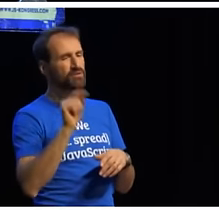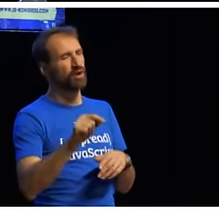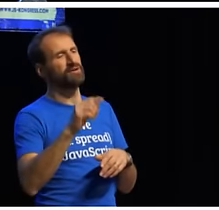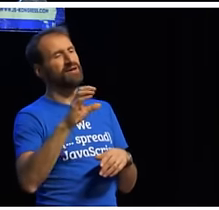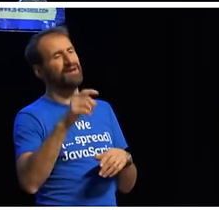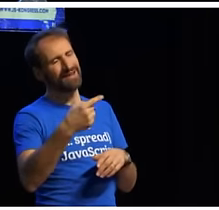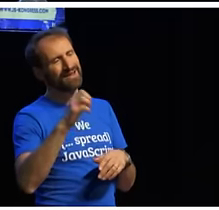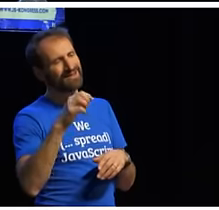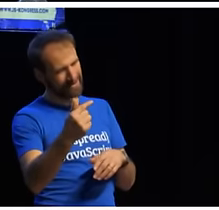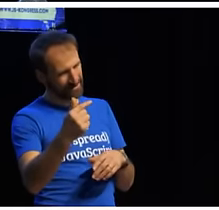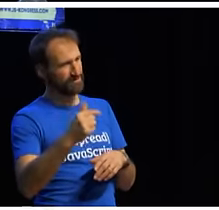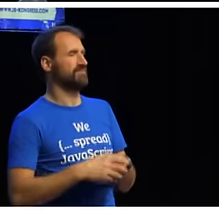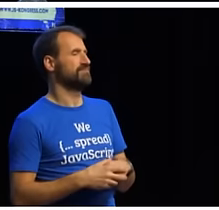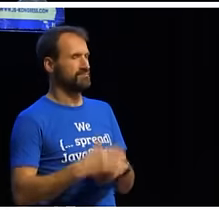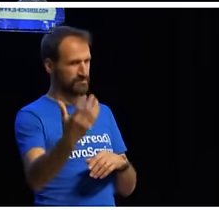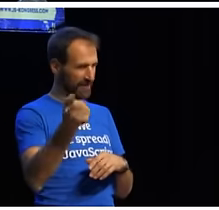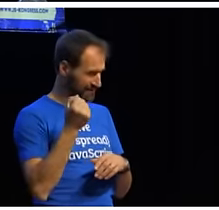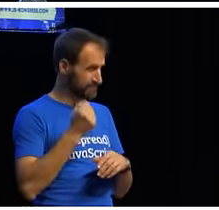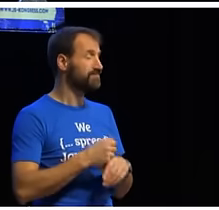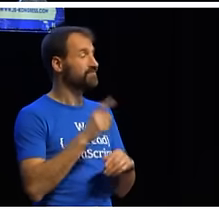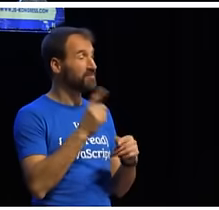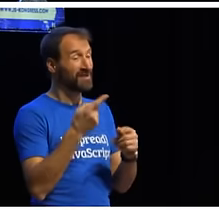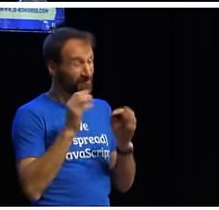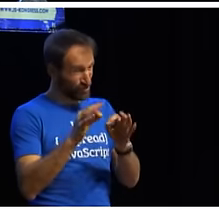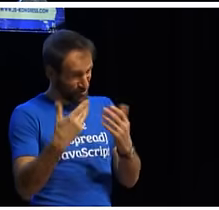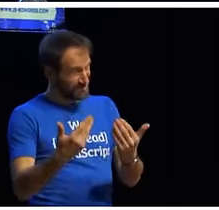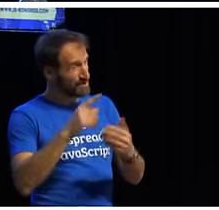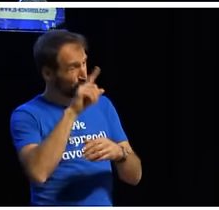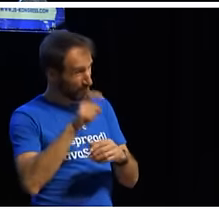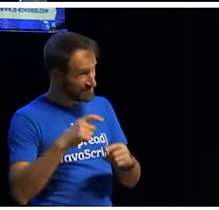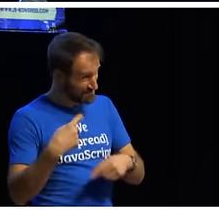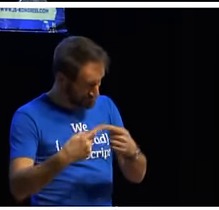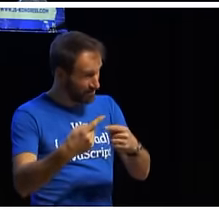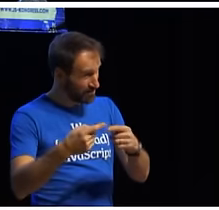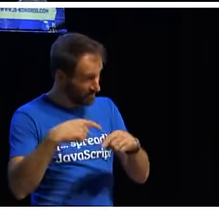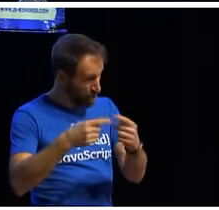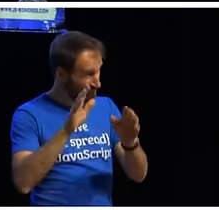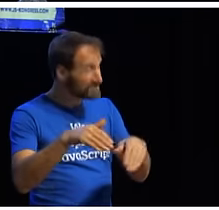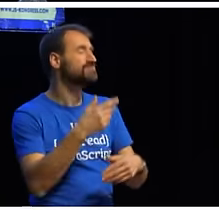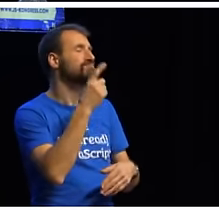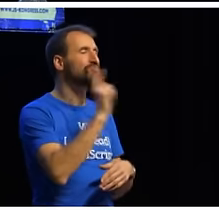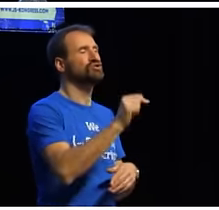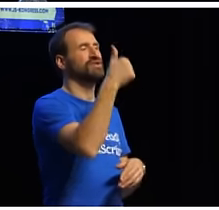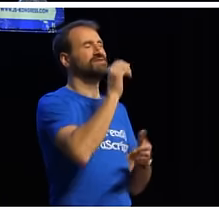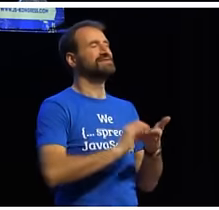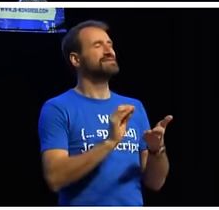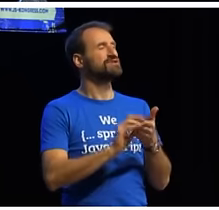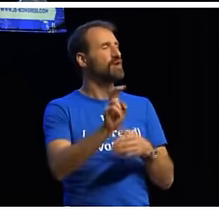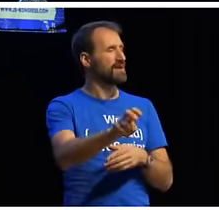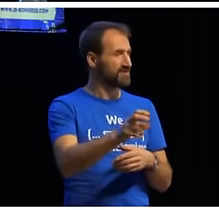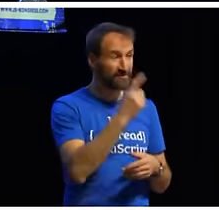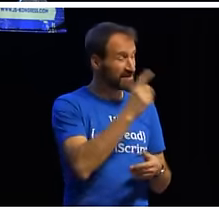HTTP request, we actually have to subscribe to it. So when you don't call subscribe, nothing will happen in the